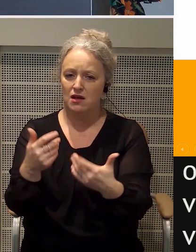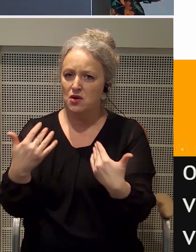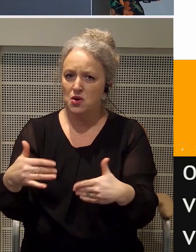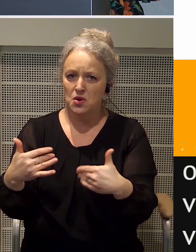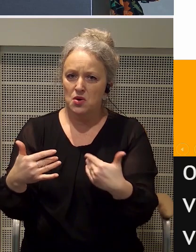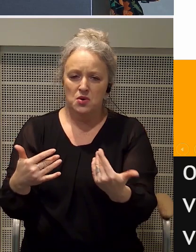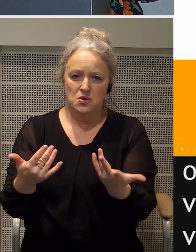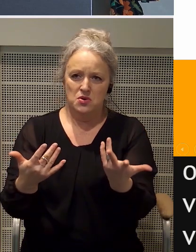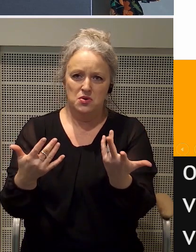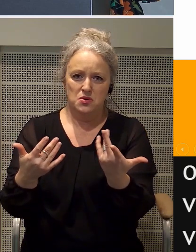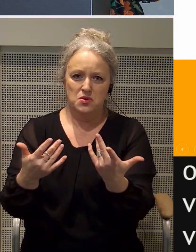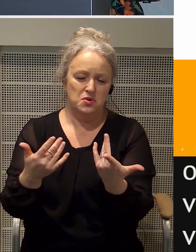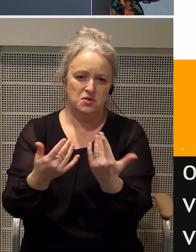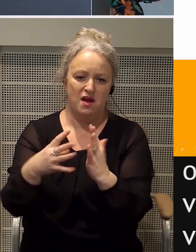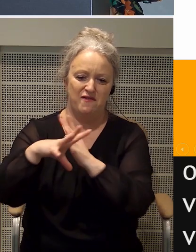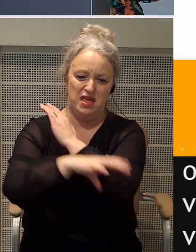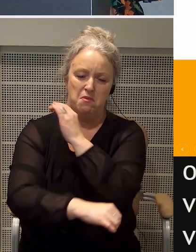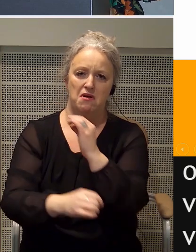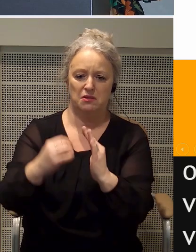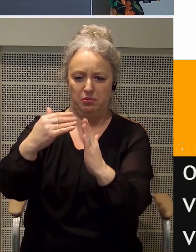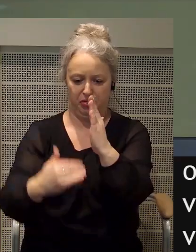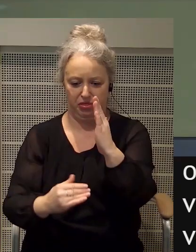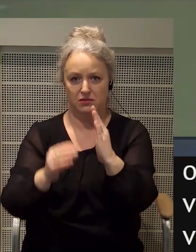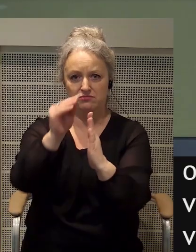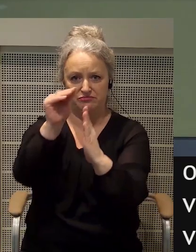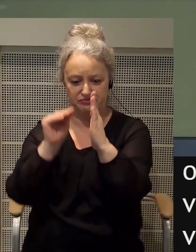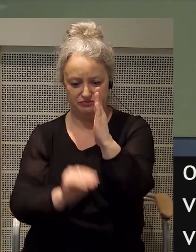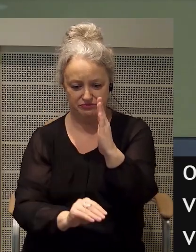very expensive device, then usually it's